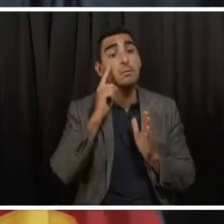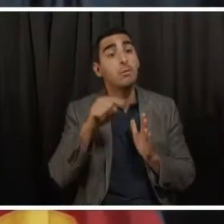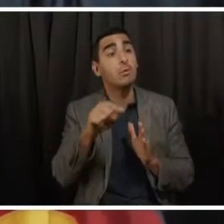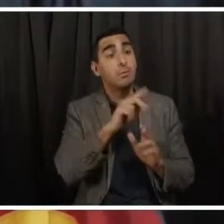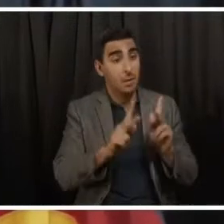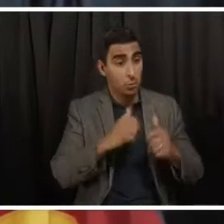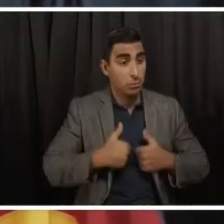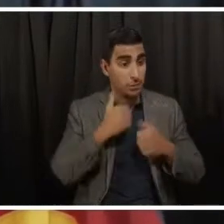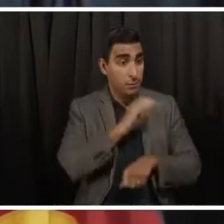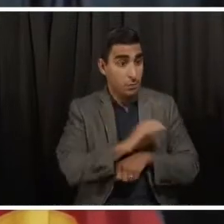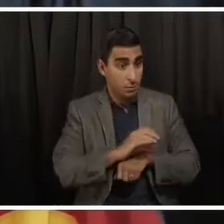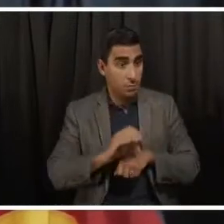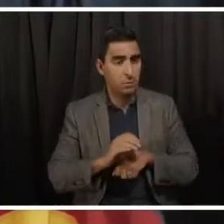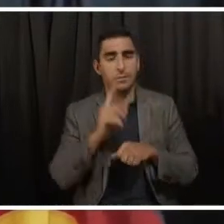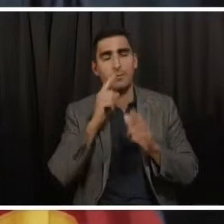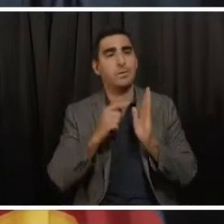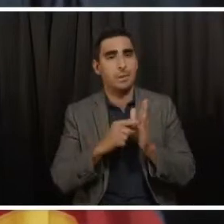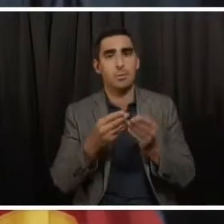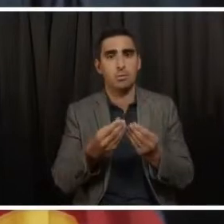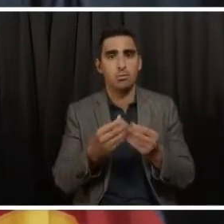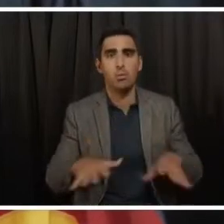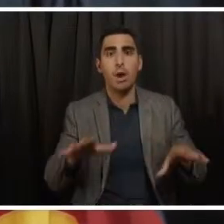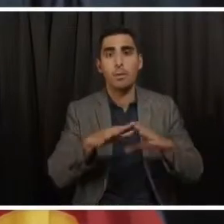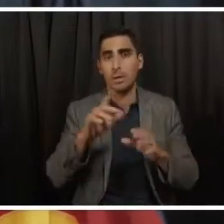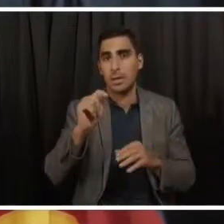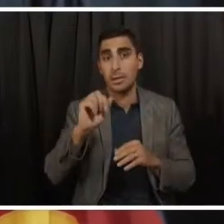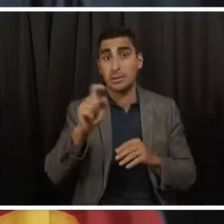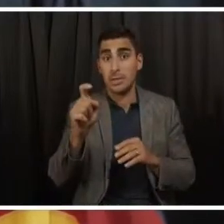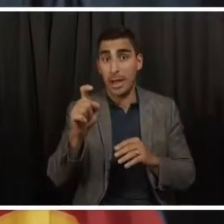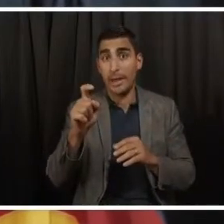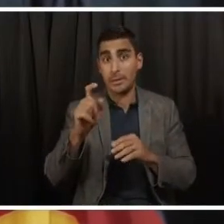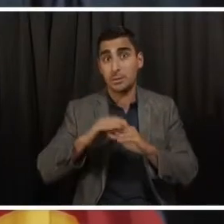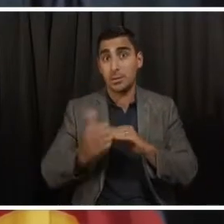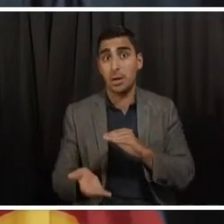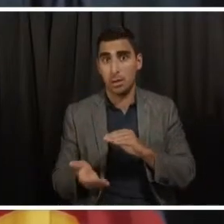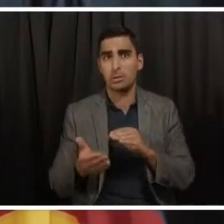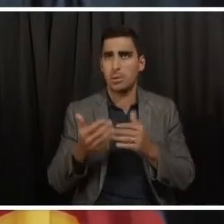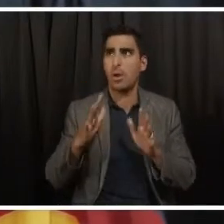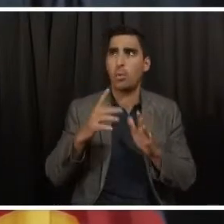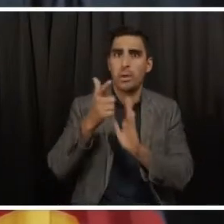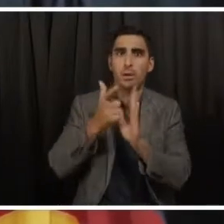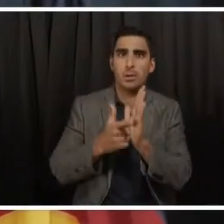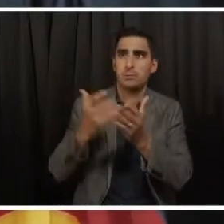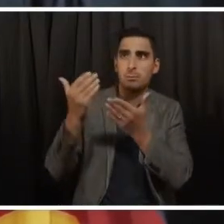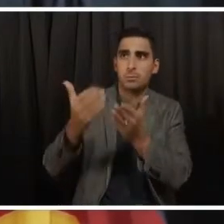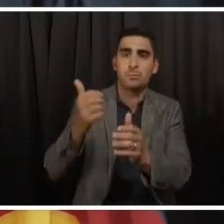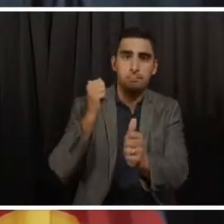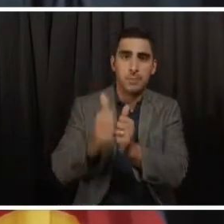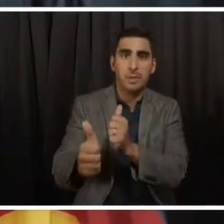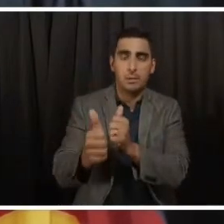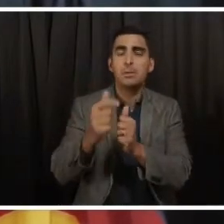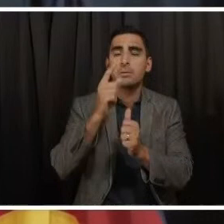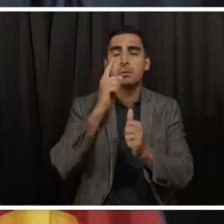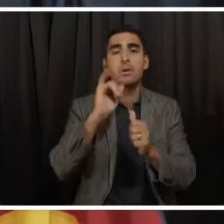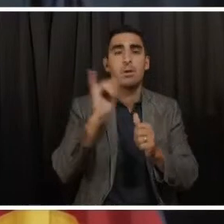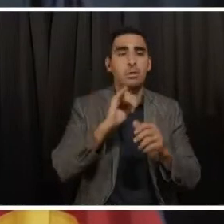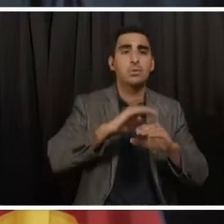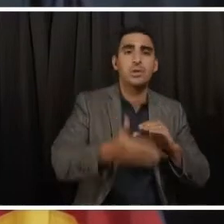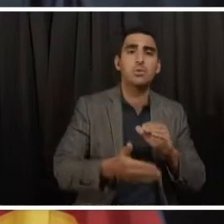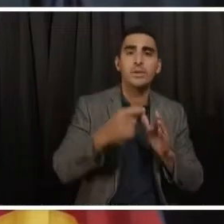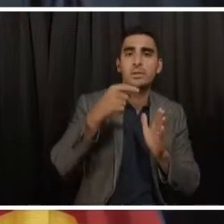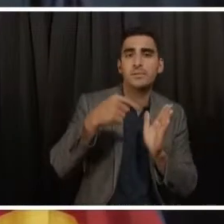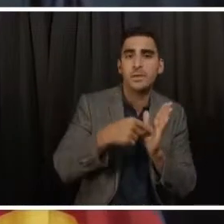it's as simple as the property tax cut that we already implemented with the legislature, reducing fees for renewal of different